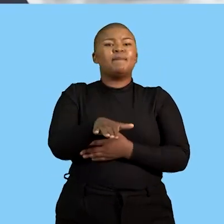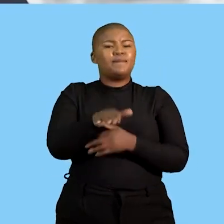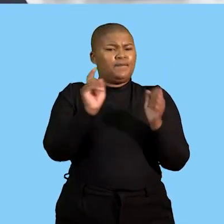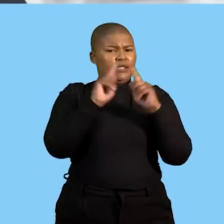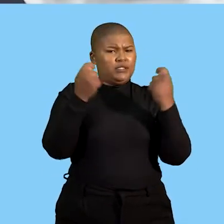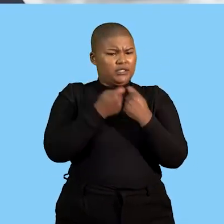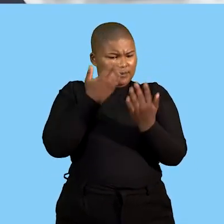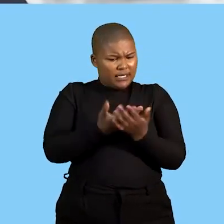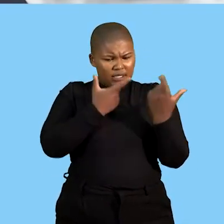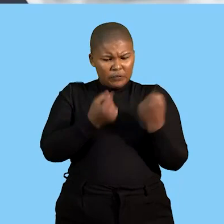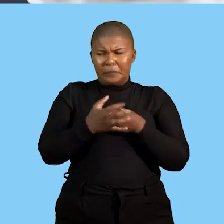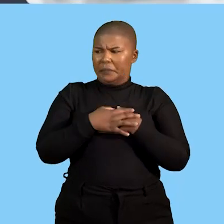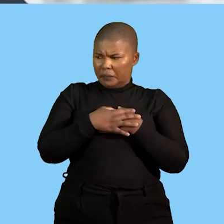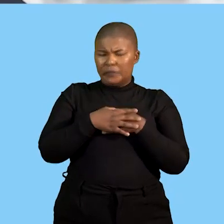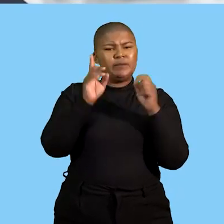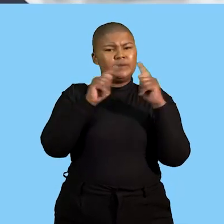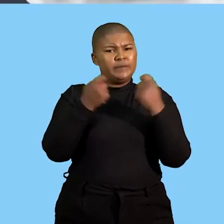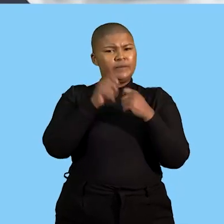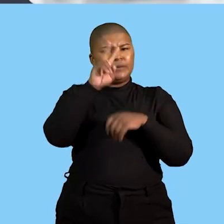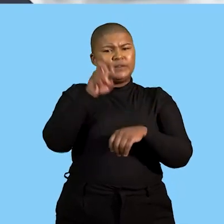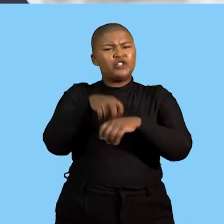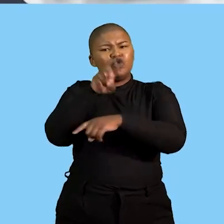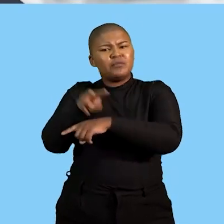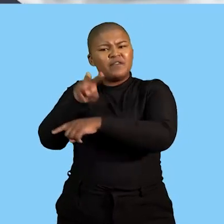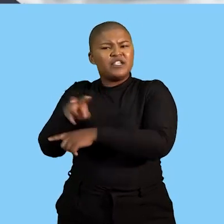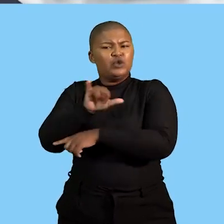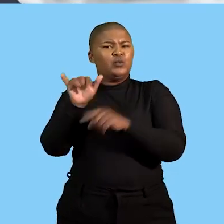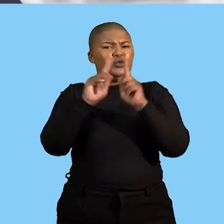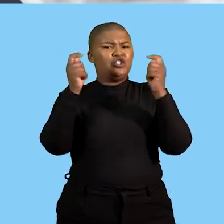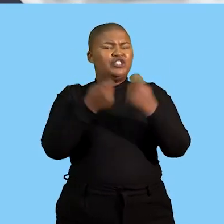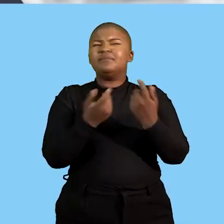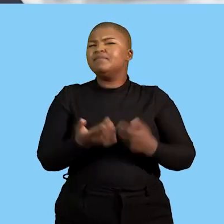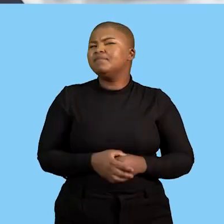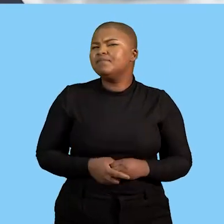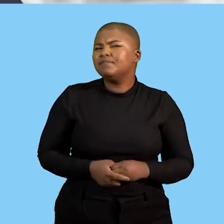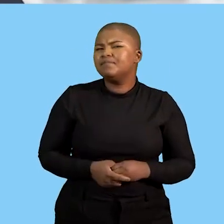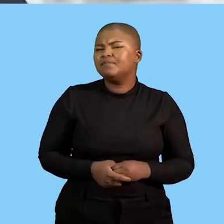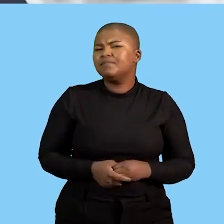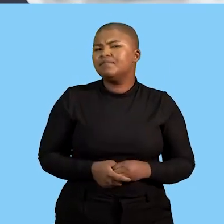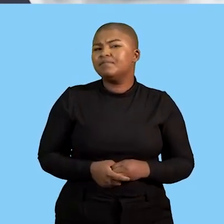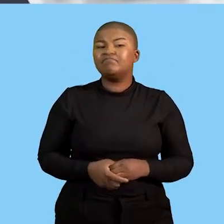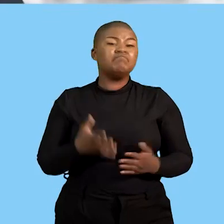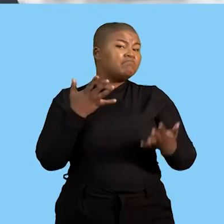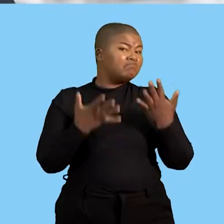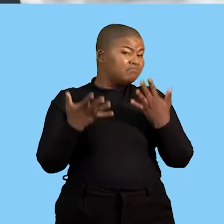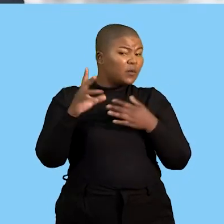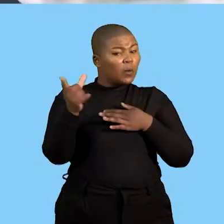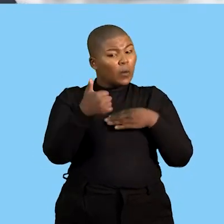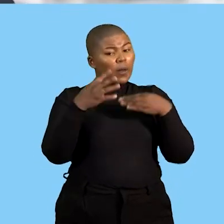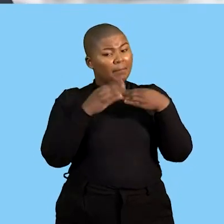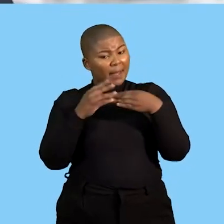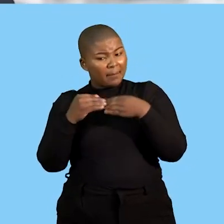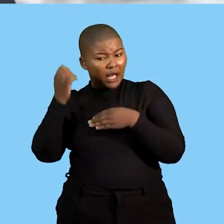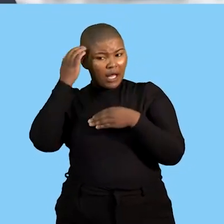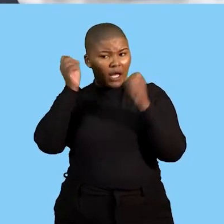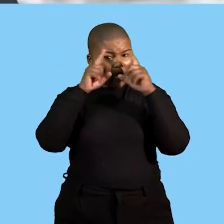be making decisions without the supervision of their leader? This must be a stage whereby all members now are aware of